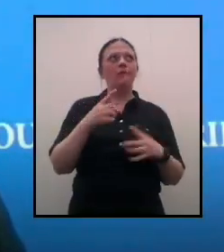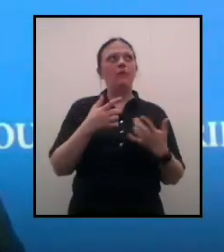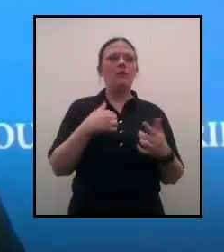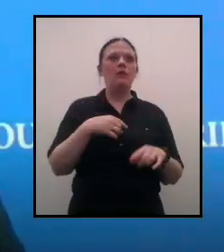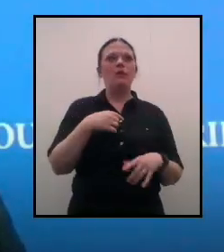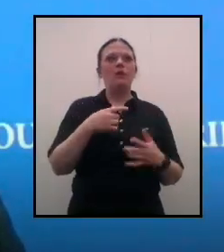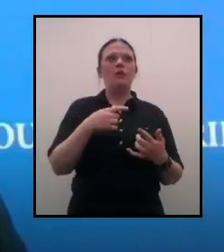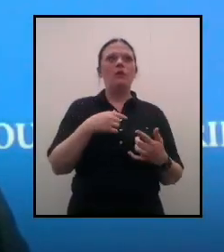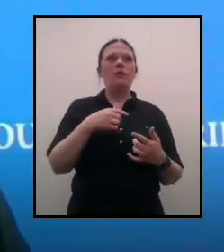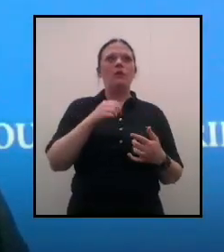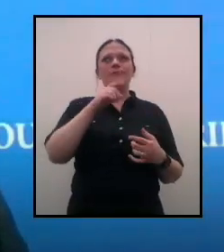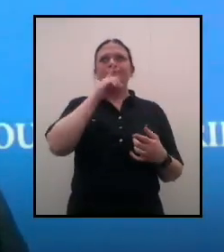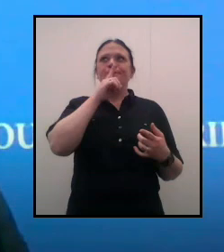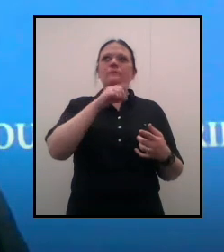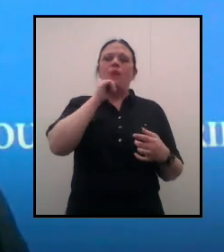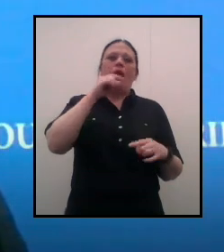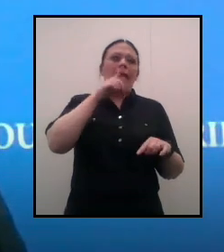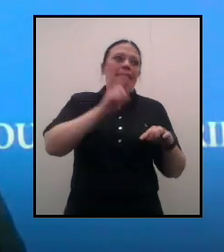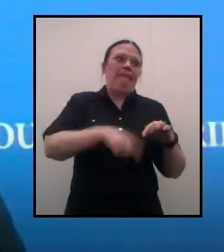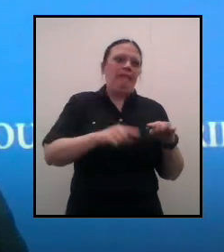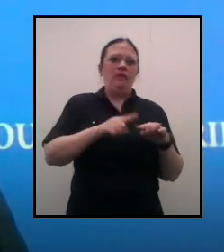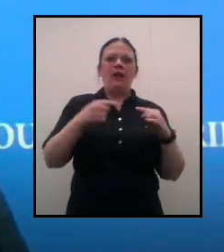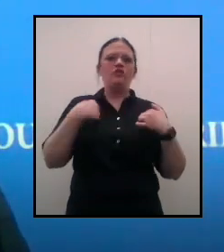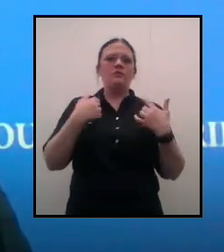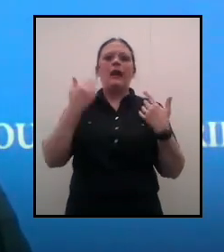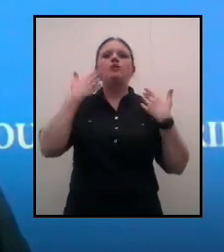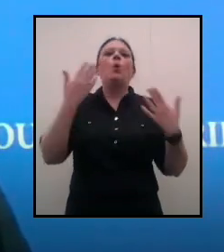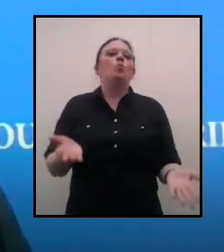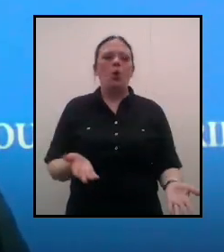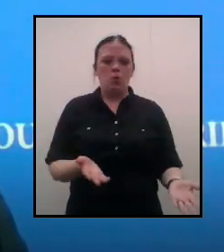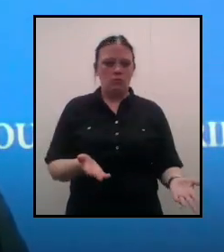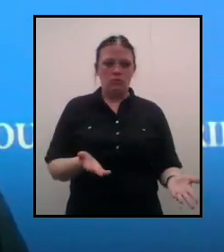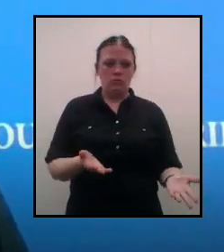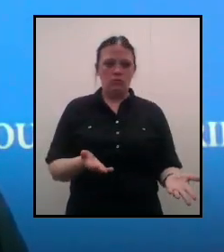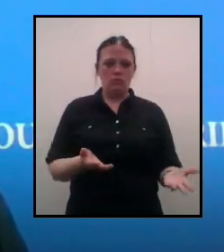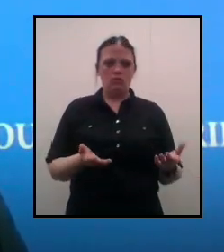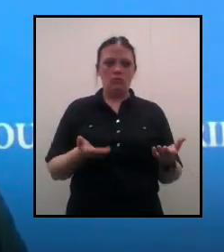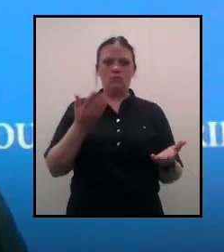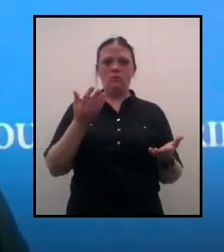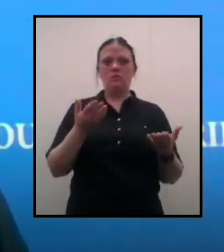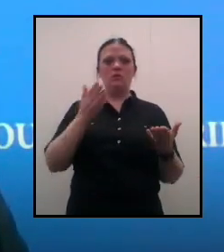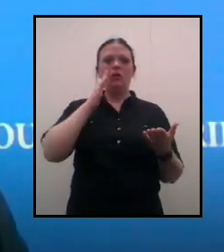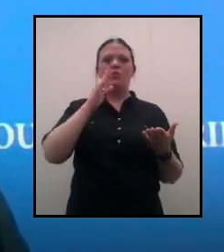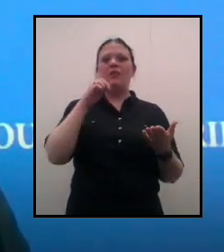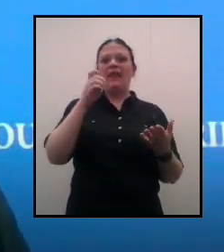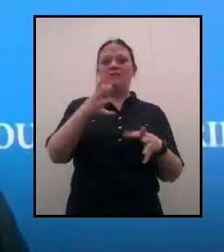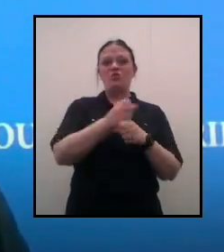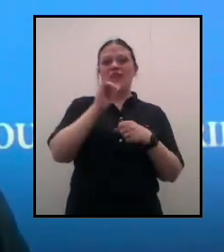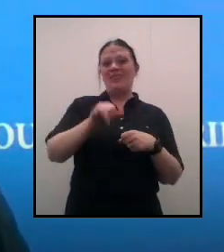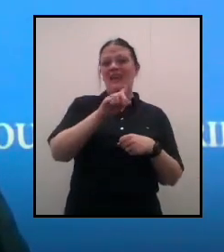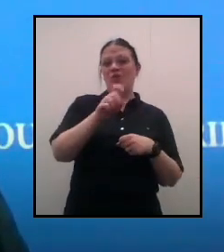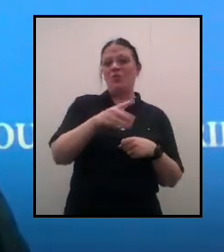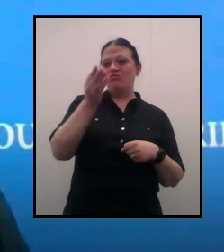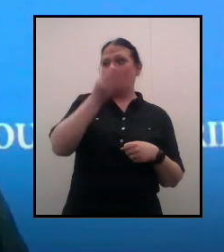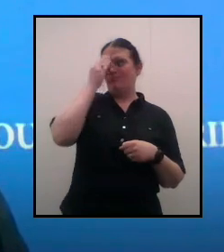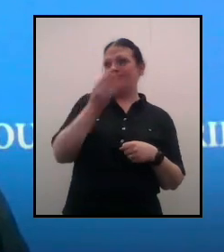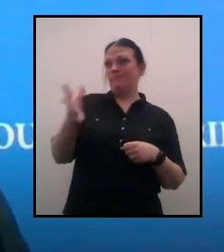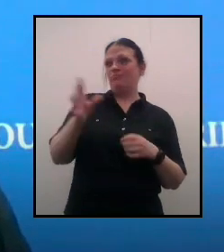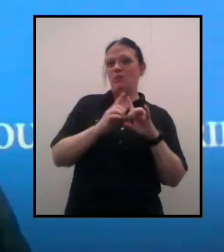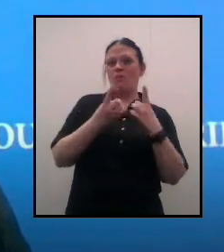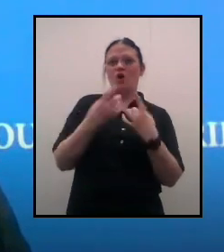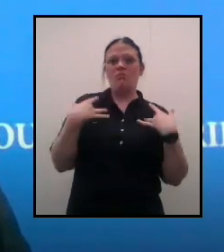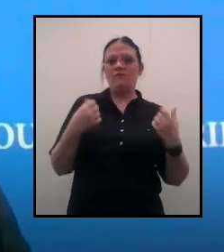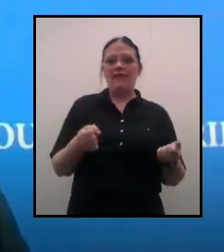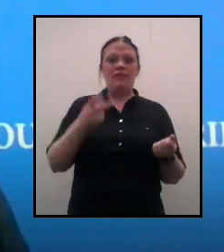you. I just don't know it. We'll take that question and go back to our Department of Health and see if there seems to